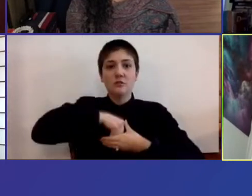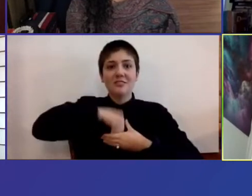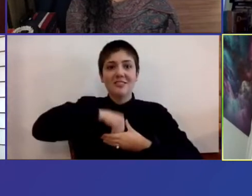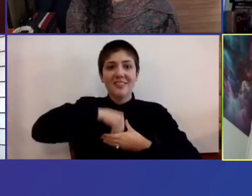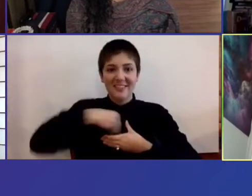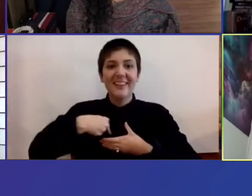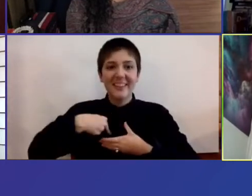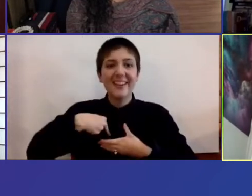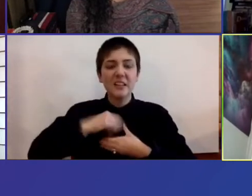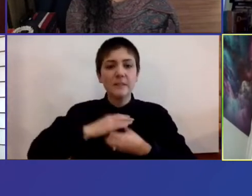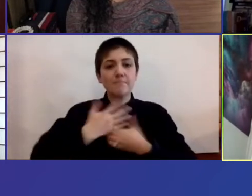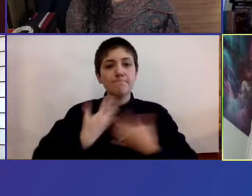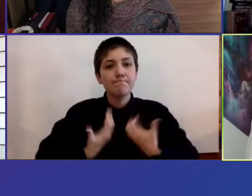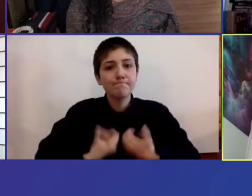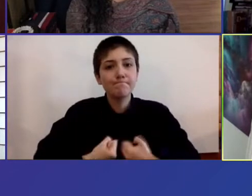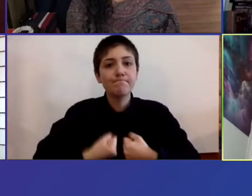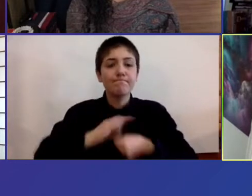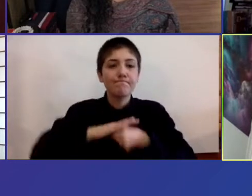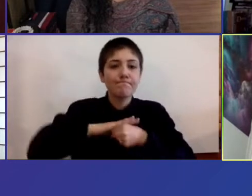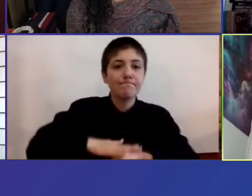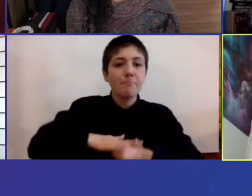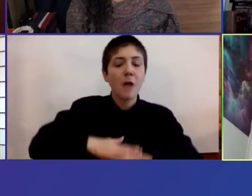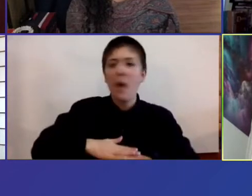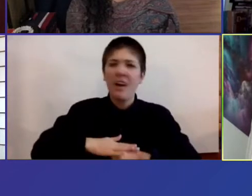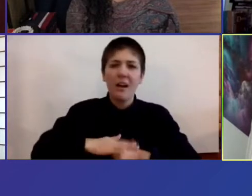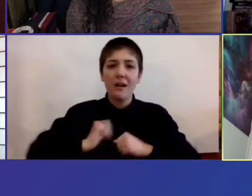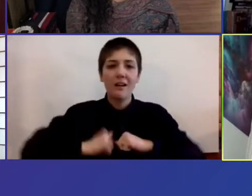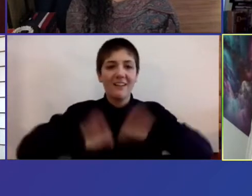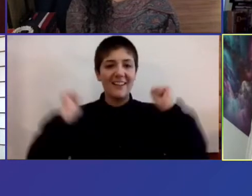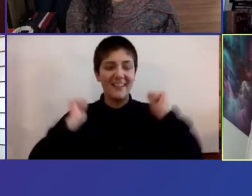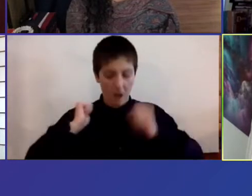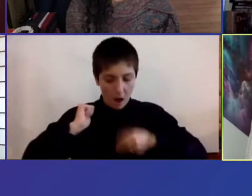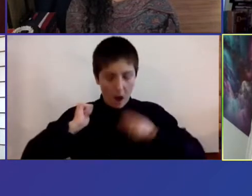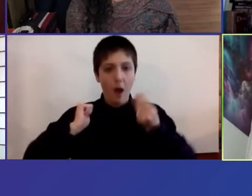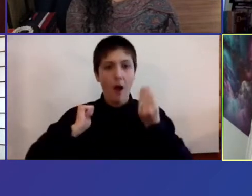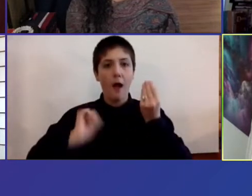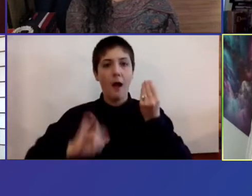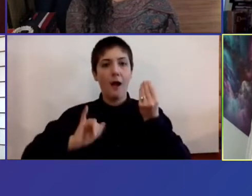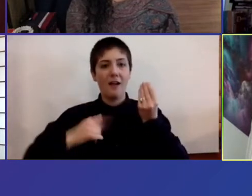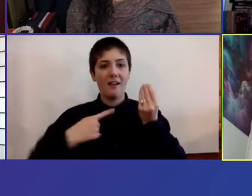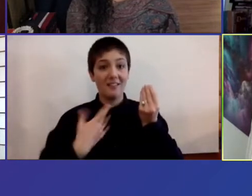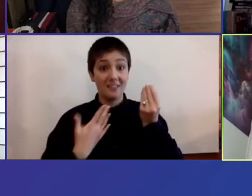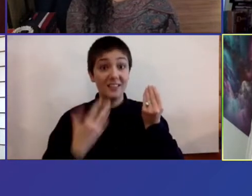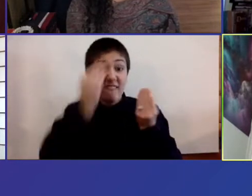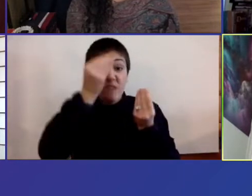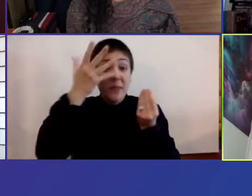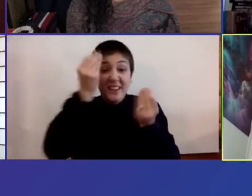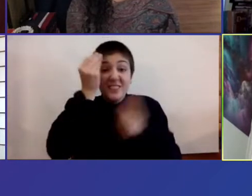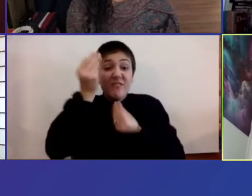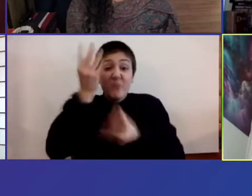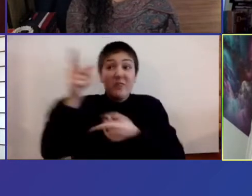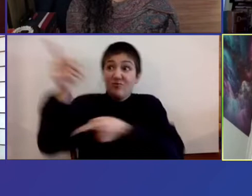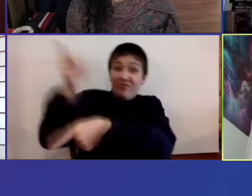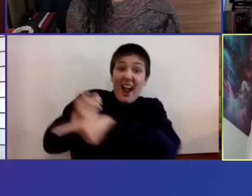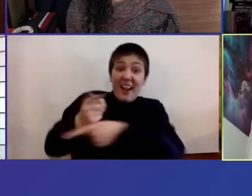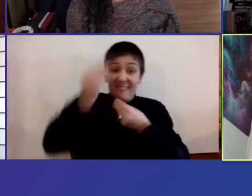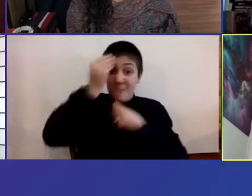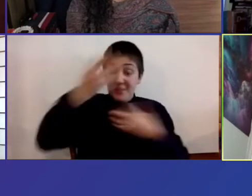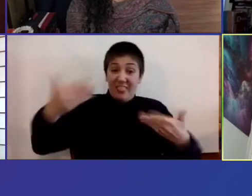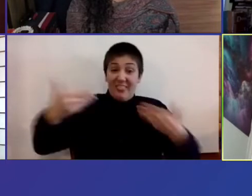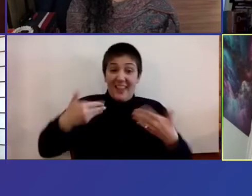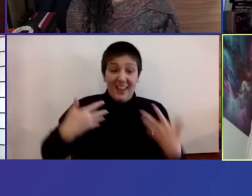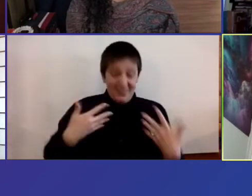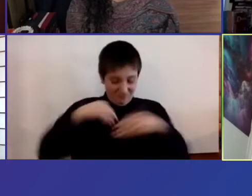and, I would just be curious to know um, how we're even thinking about, what